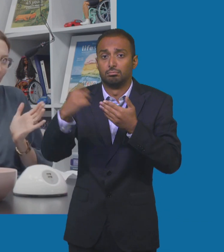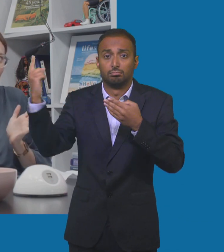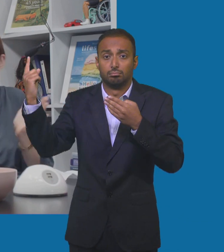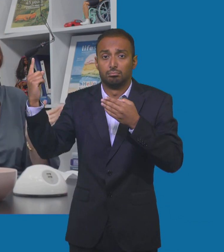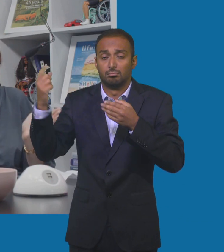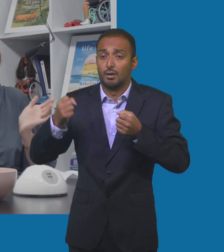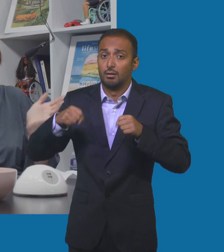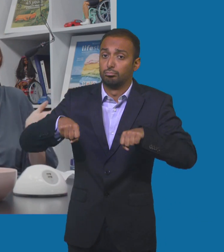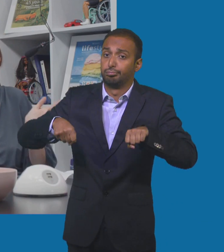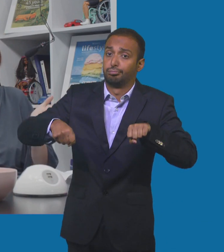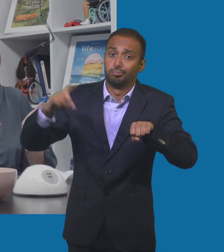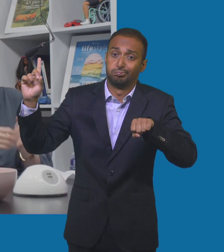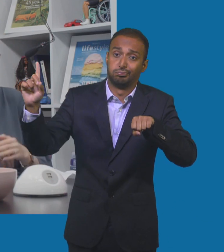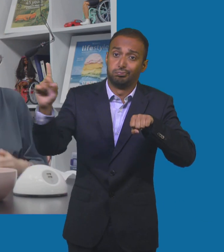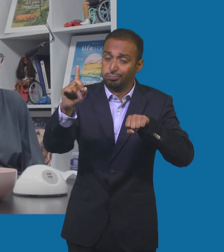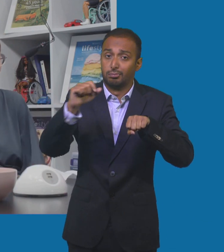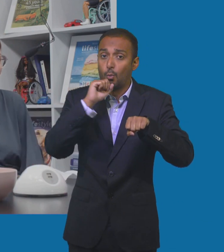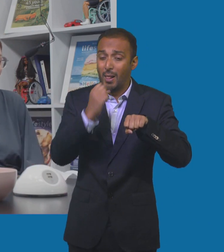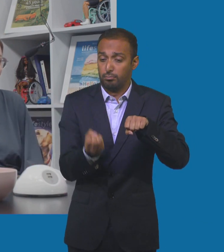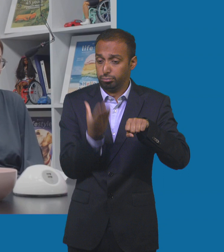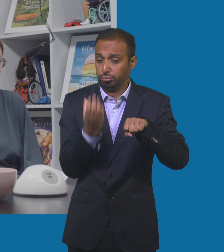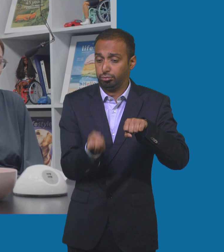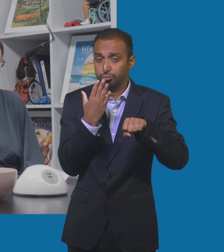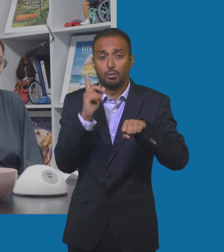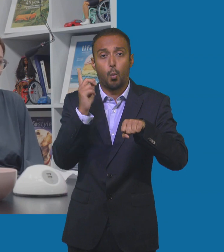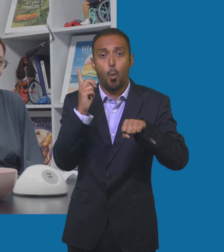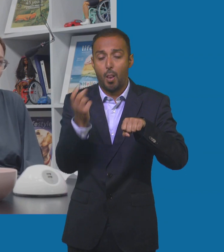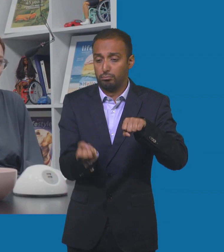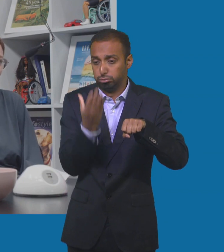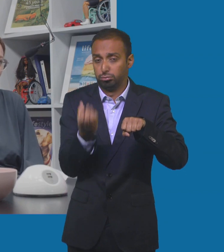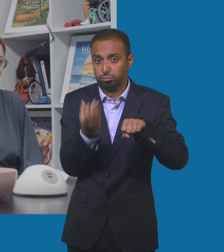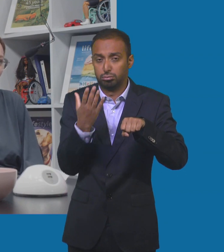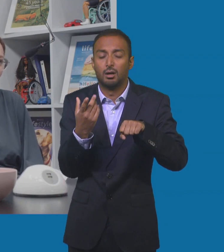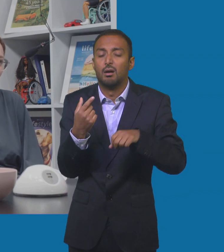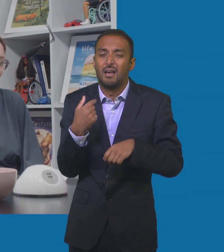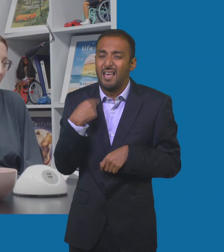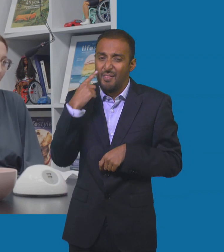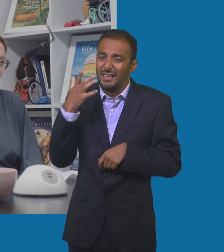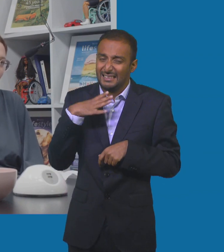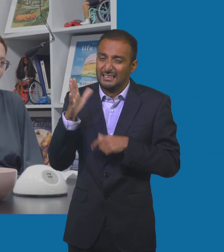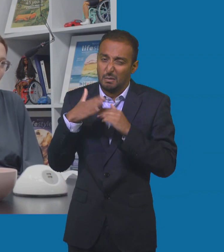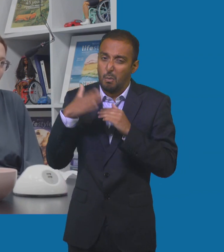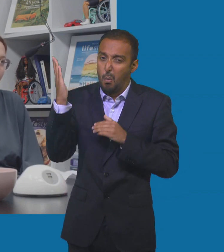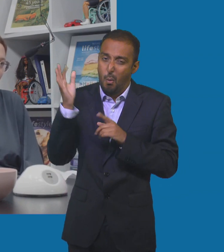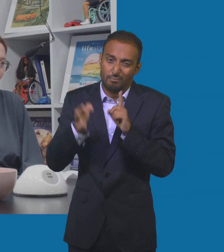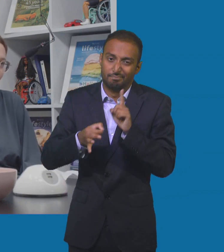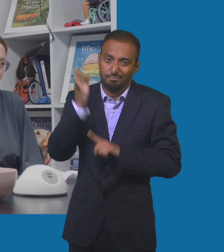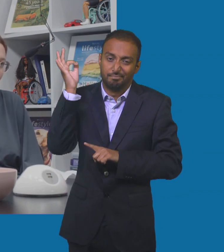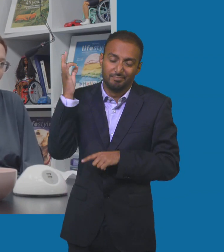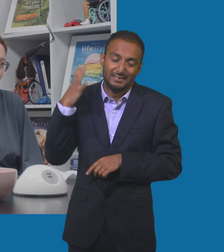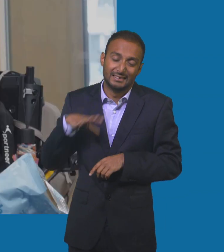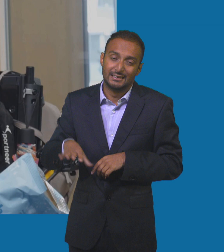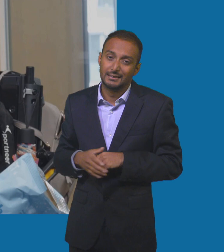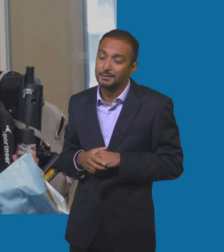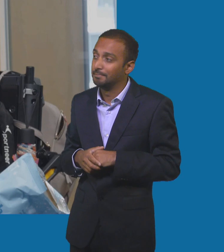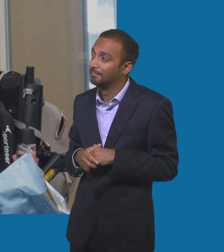kind of a signal that's emitted for that. But I think there's a lot more development that needs to happen in this space to make it truly inclusive.